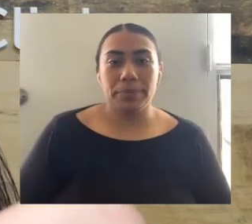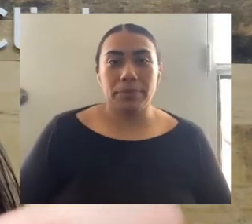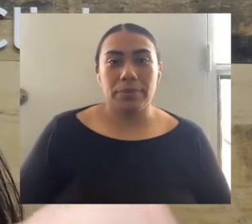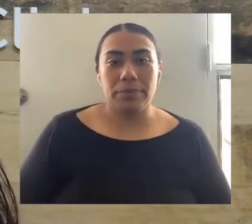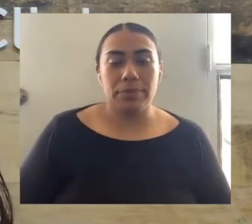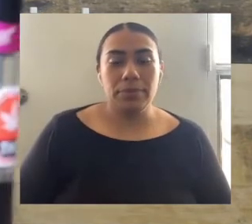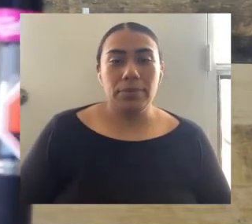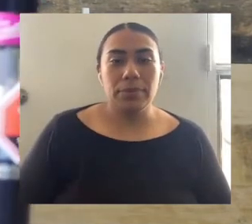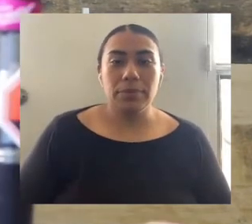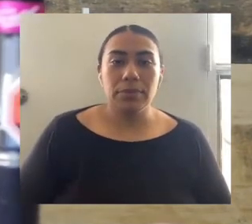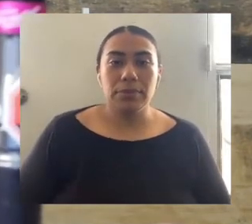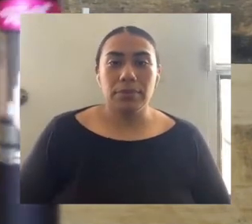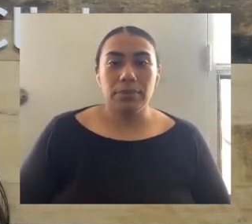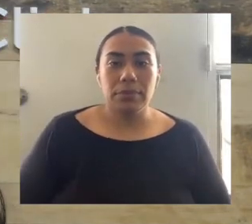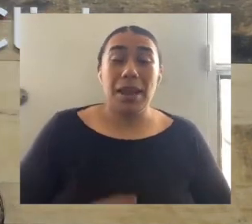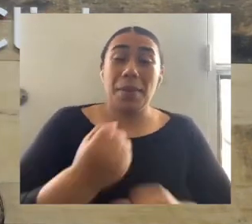Like that.